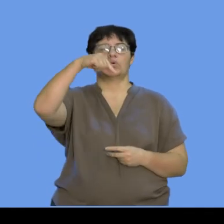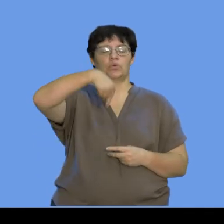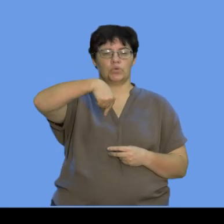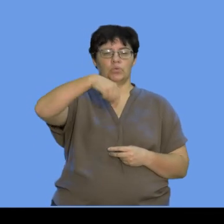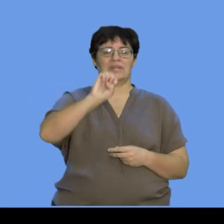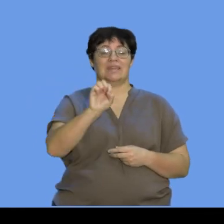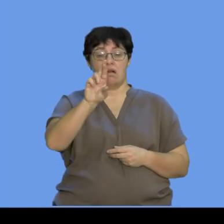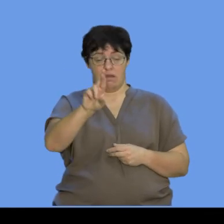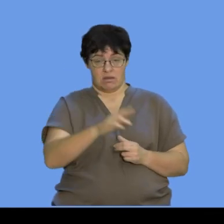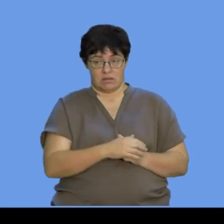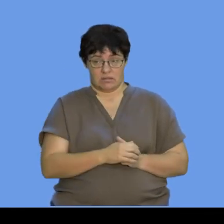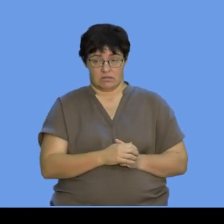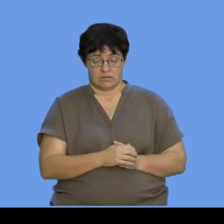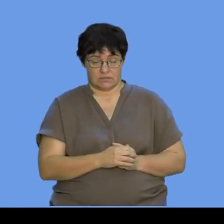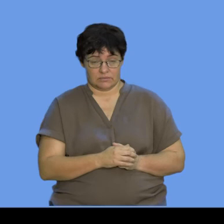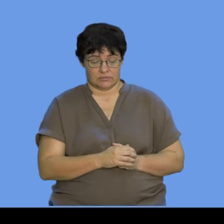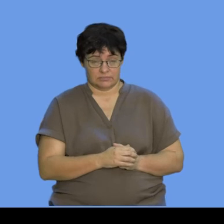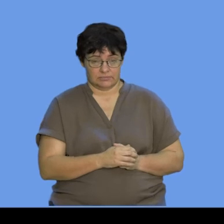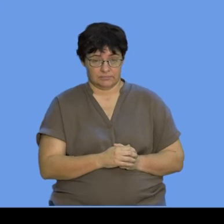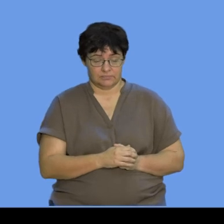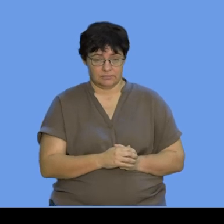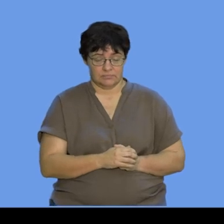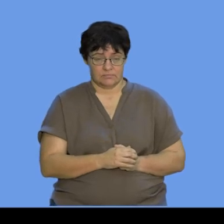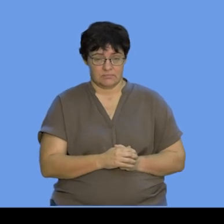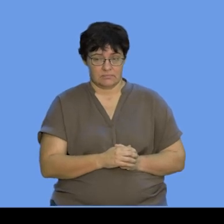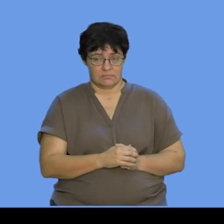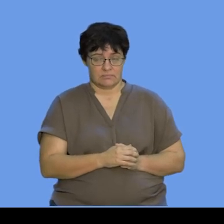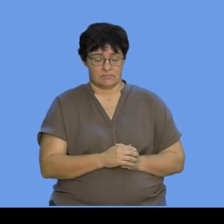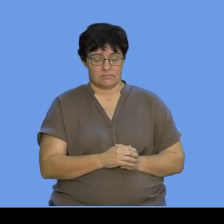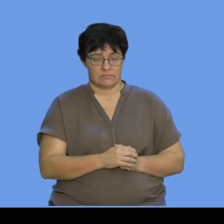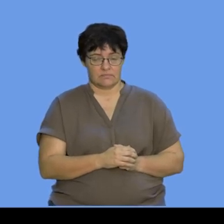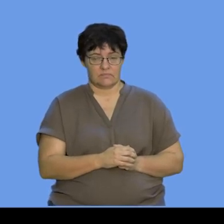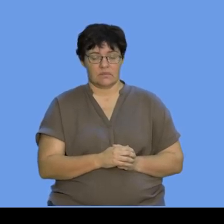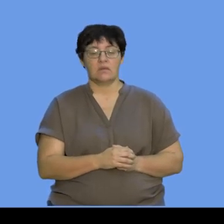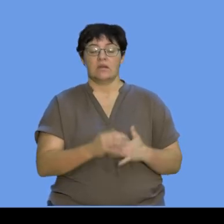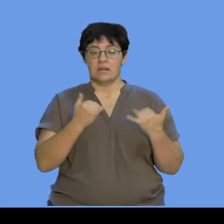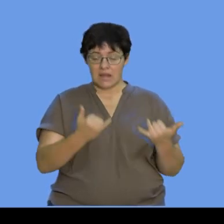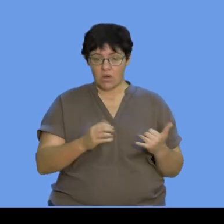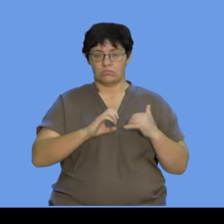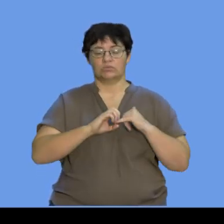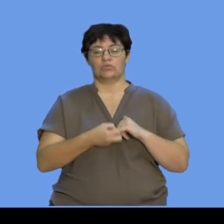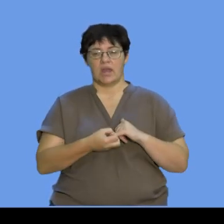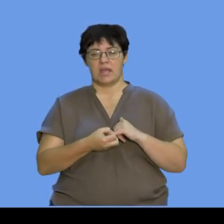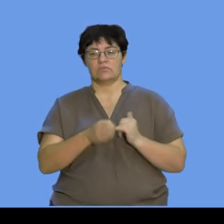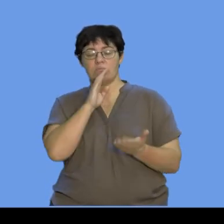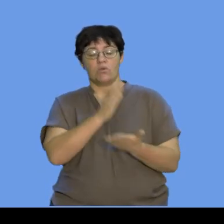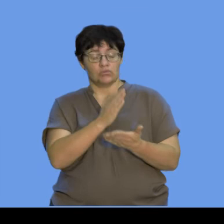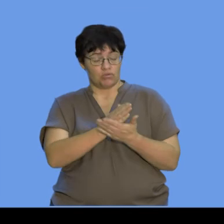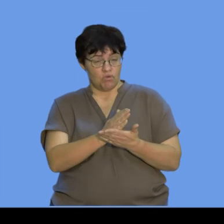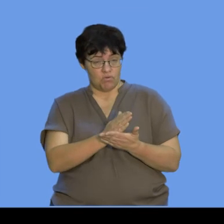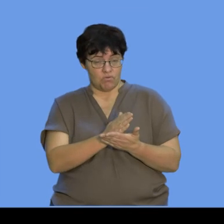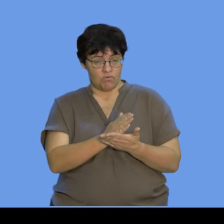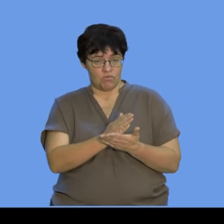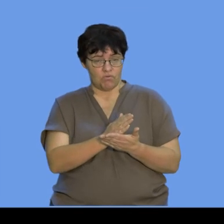and QER and QER, right? So I'm going to try and make